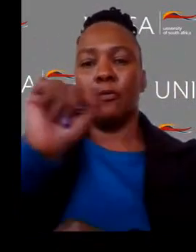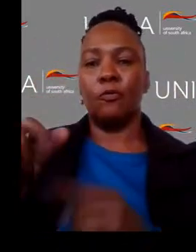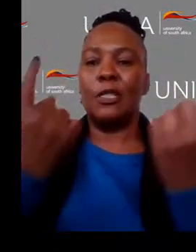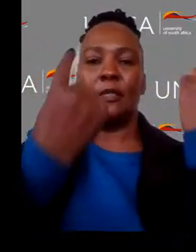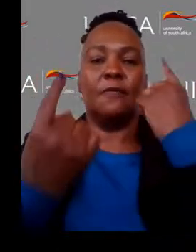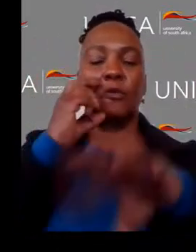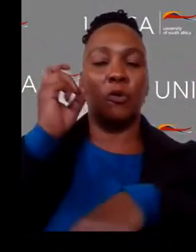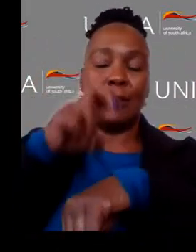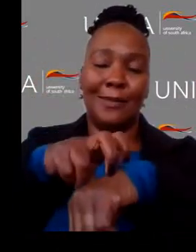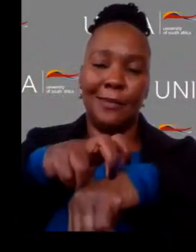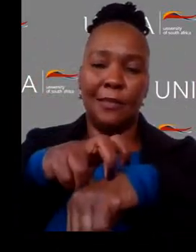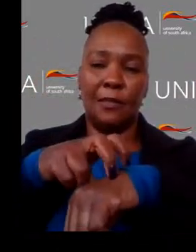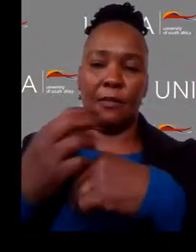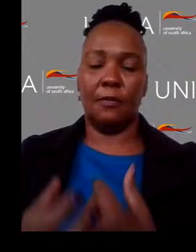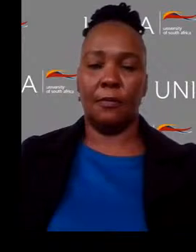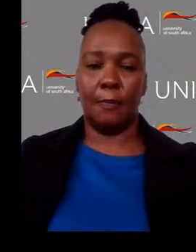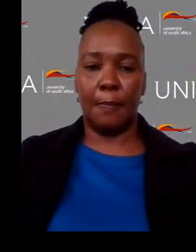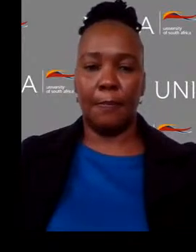needs.